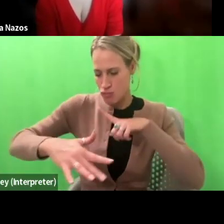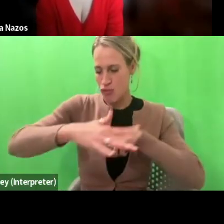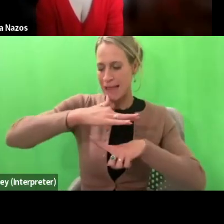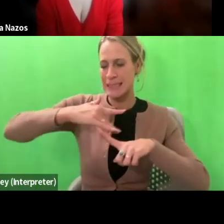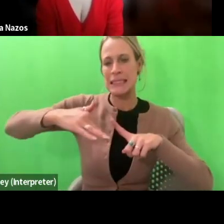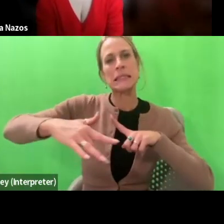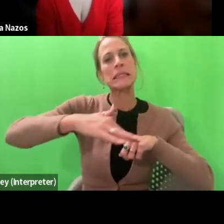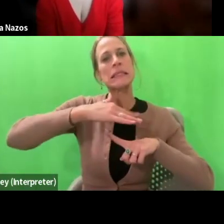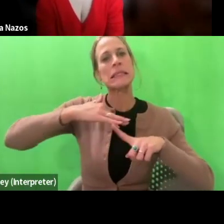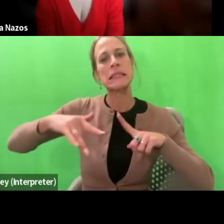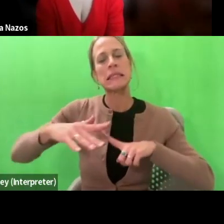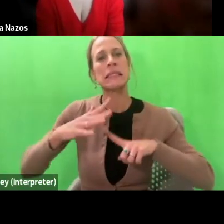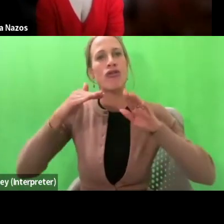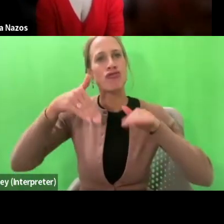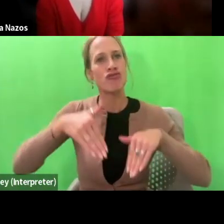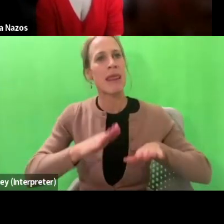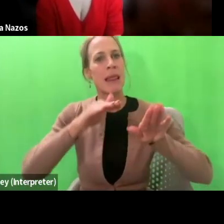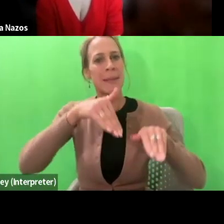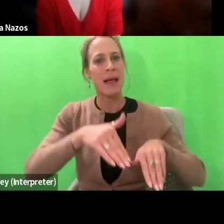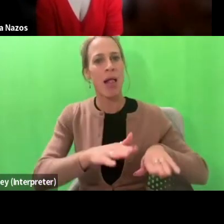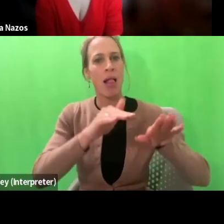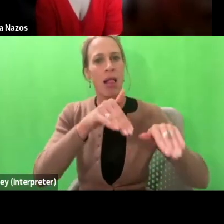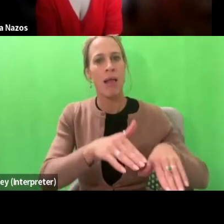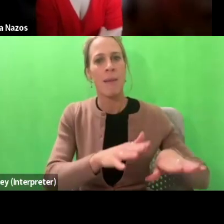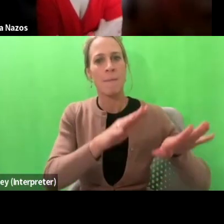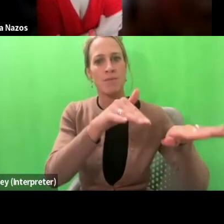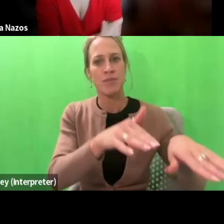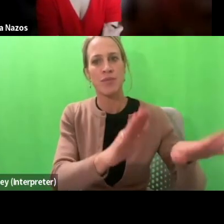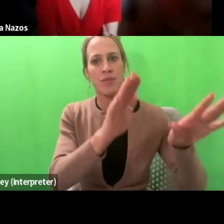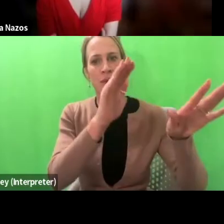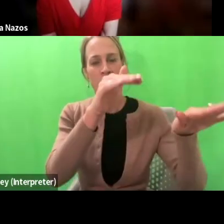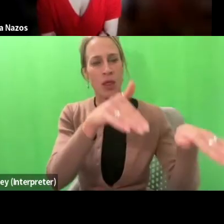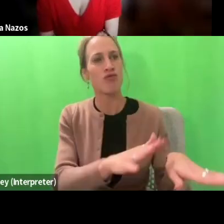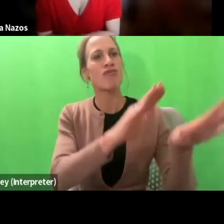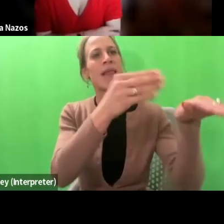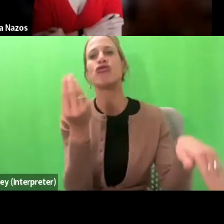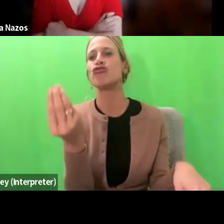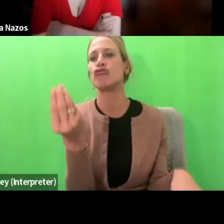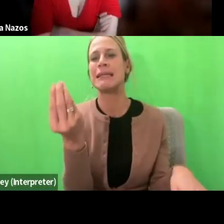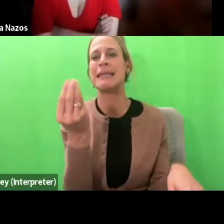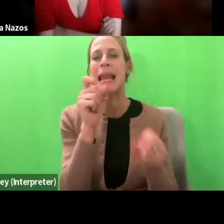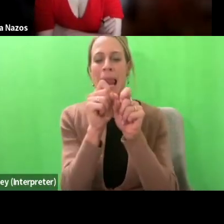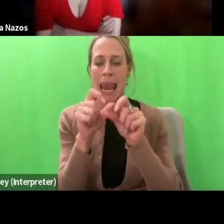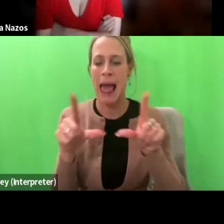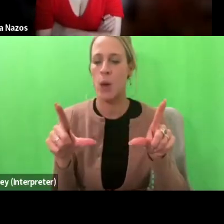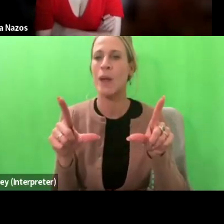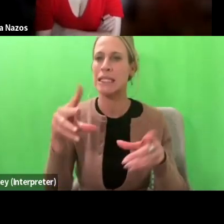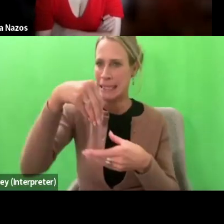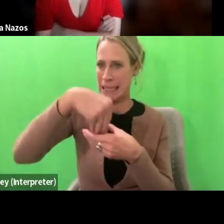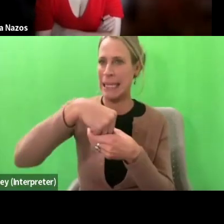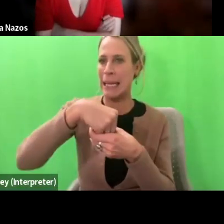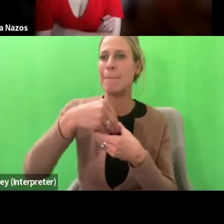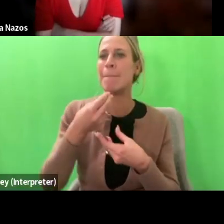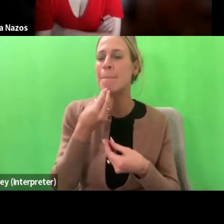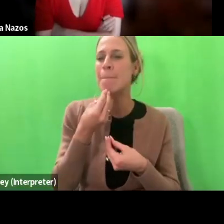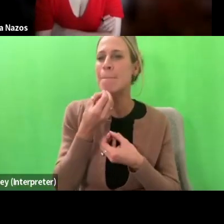of rhythmical, the rhythm of the Greek language, and in poetry, this